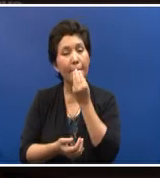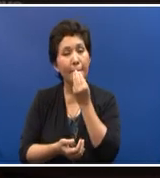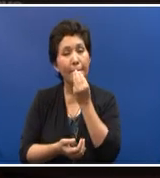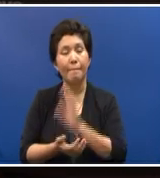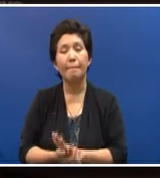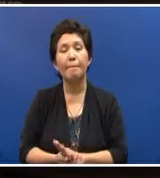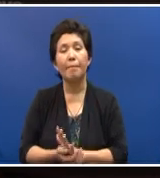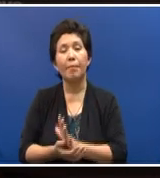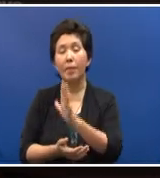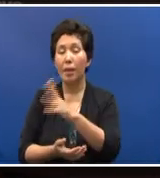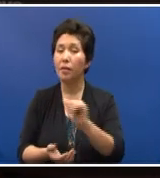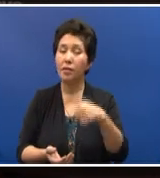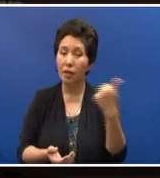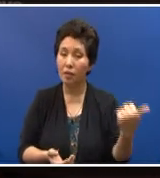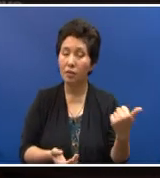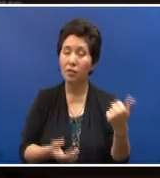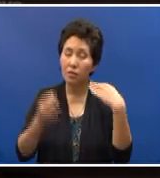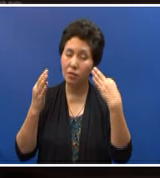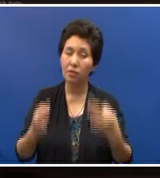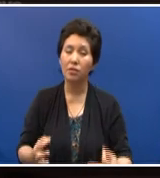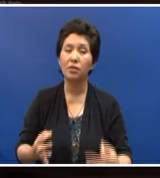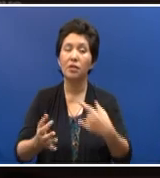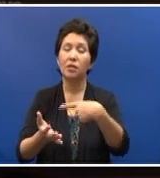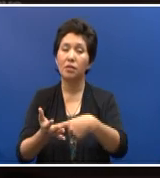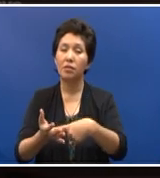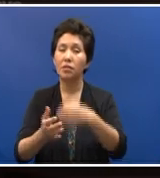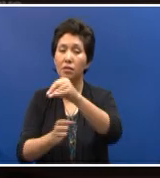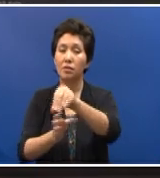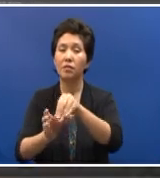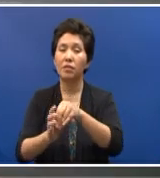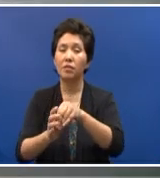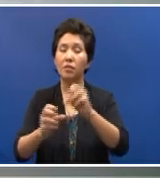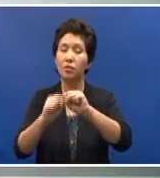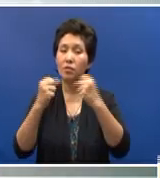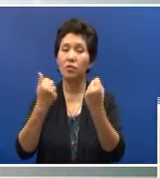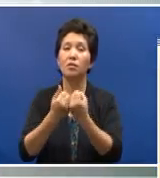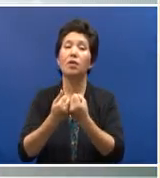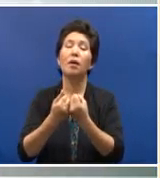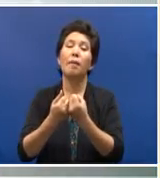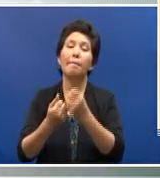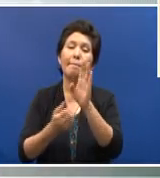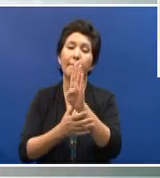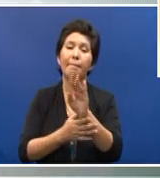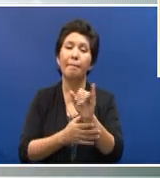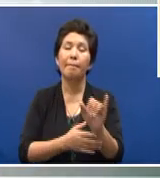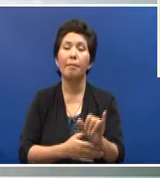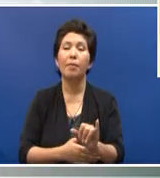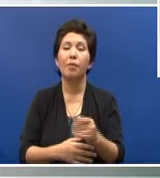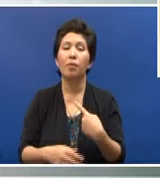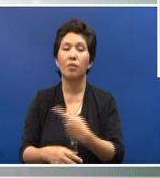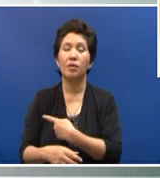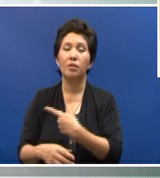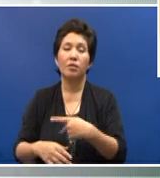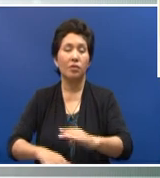Okay, and the other divisions of labor, which involve specialization by role. So when society's